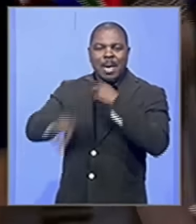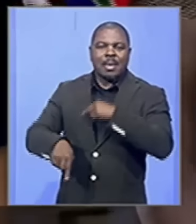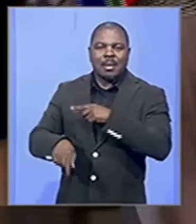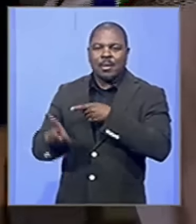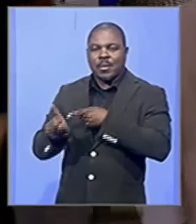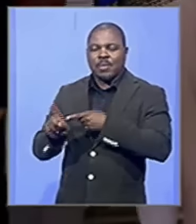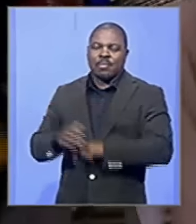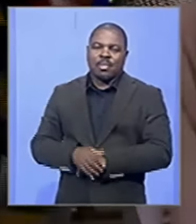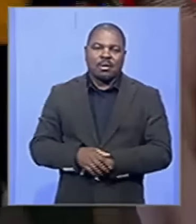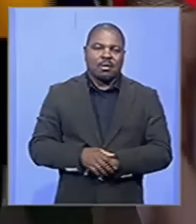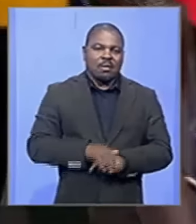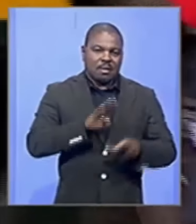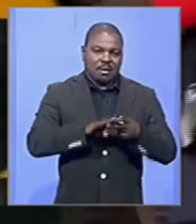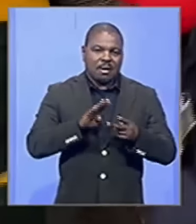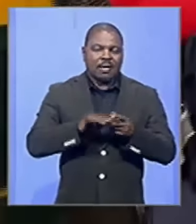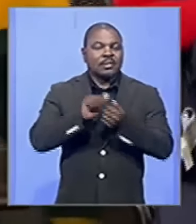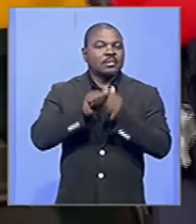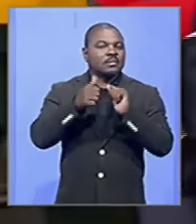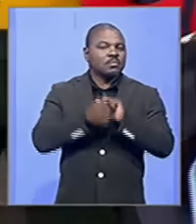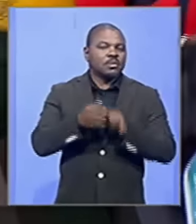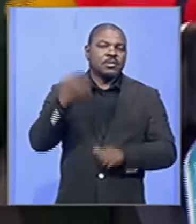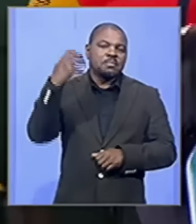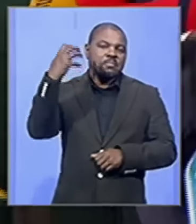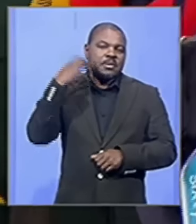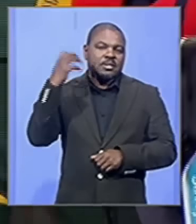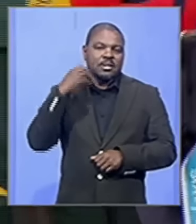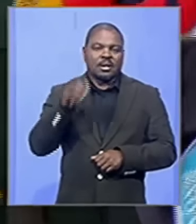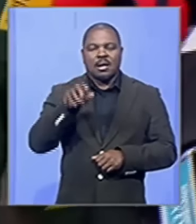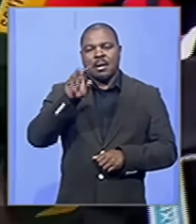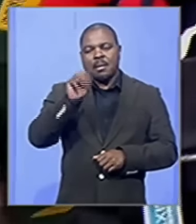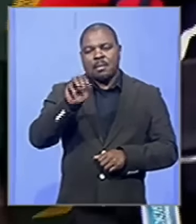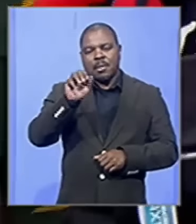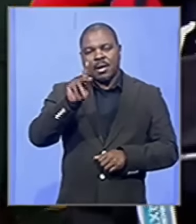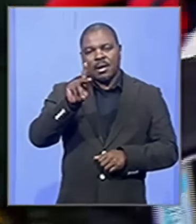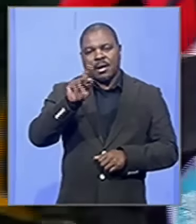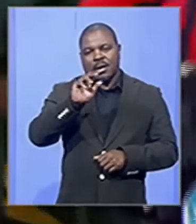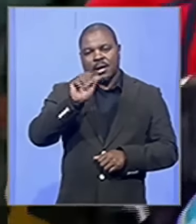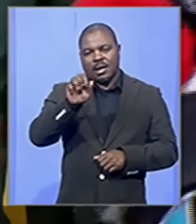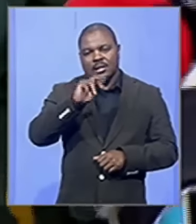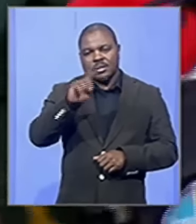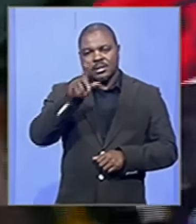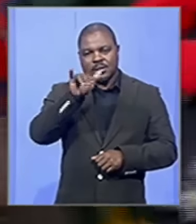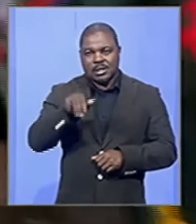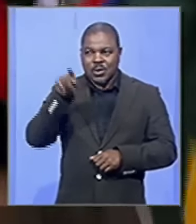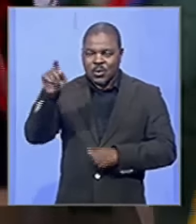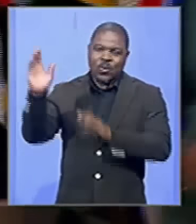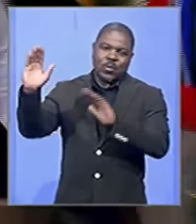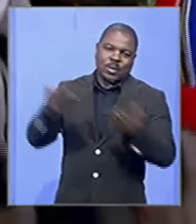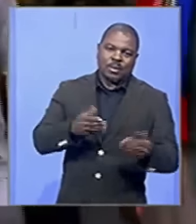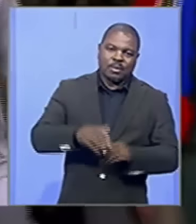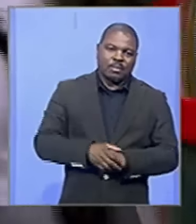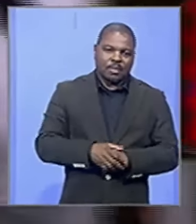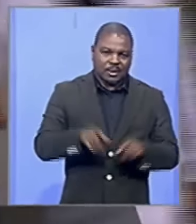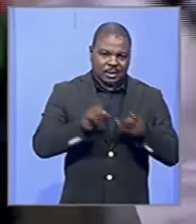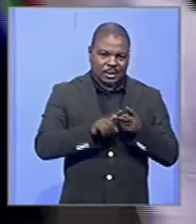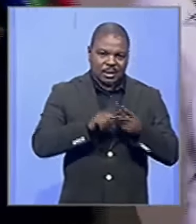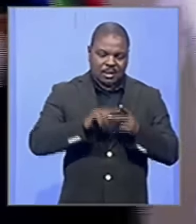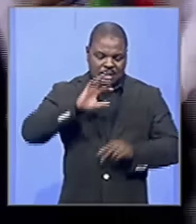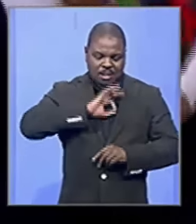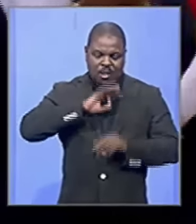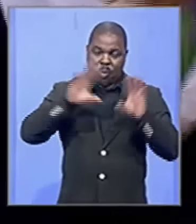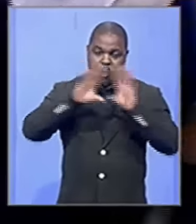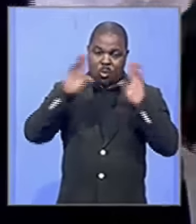di kgatlhantsitswe ke tona ya metshameko Gaten McKenzie ene e le setlhopha sa ba atlete ba ba buileng ka di metal di le thataro